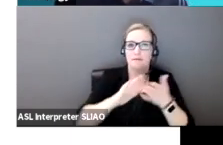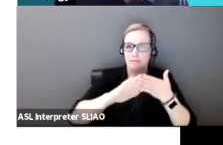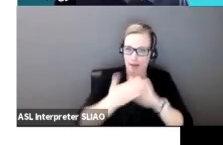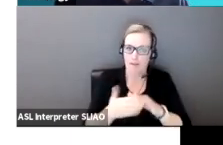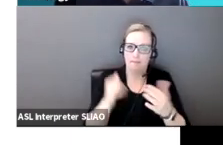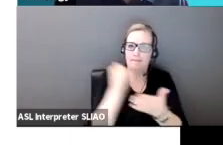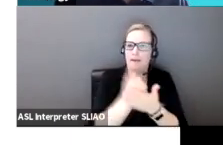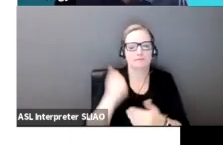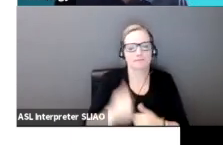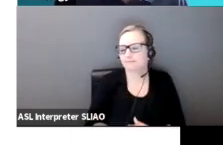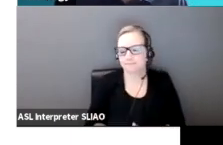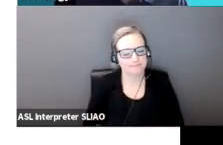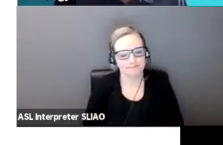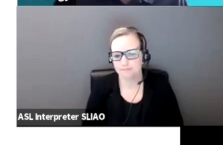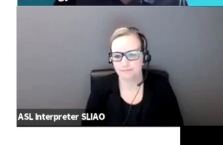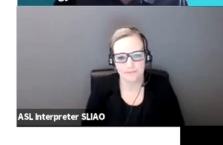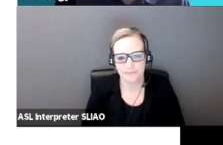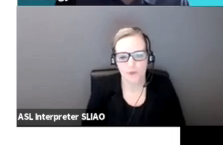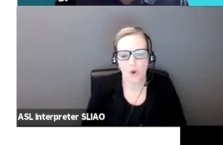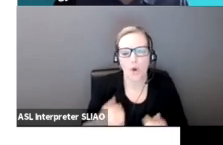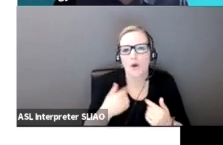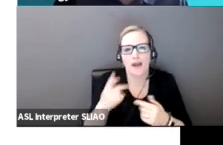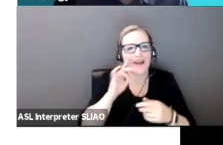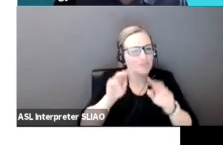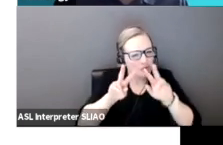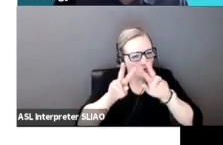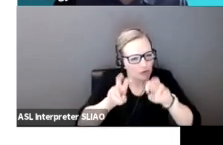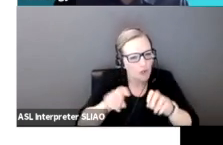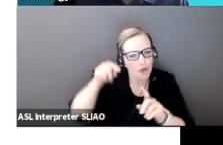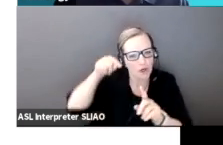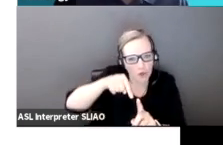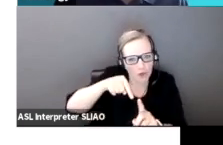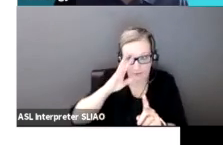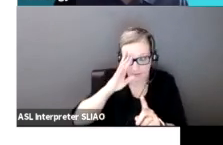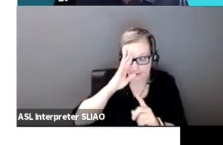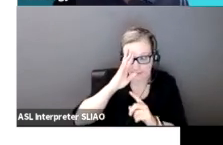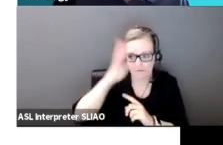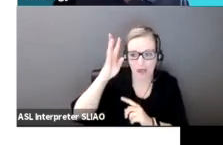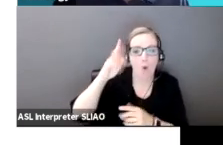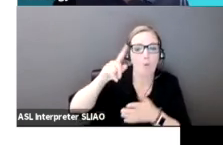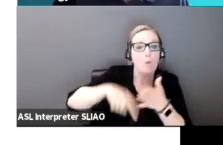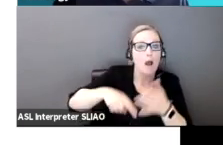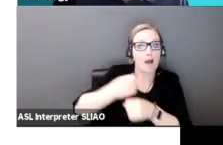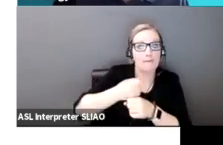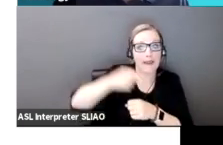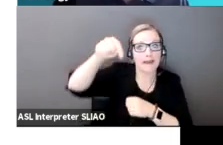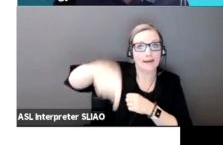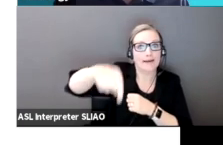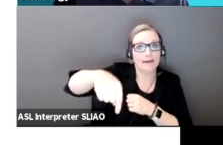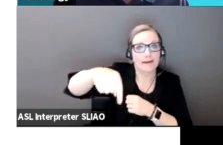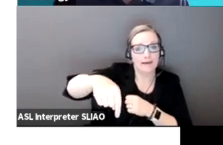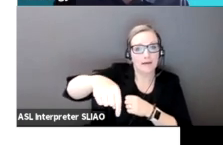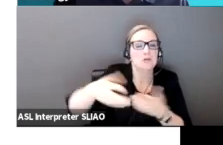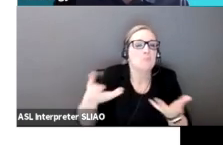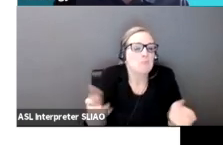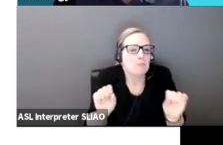patentable. The underlying invention that you have 3D printed might be. You might